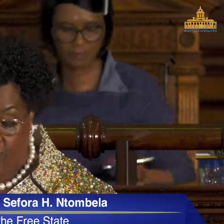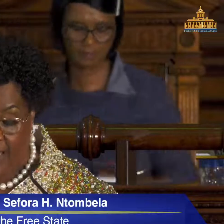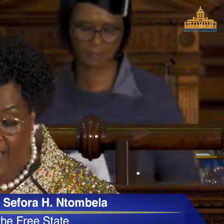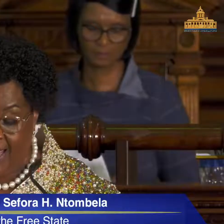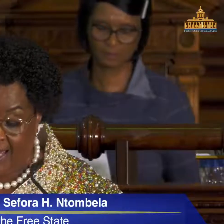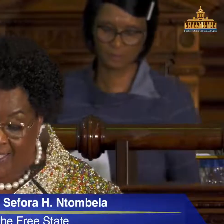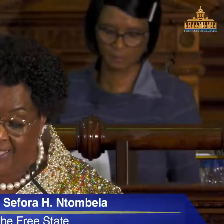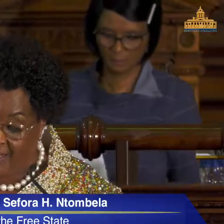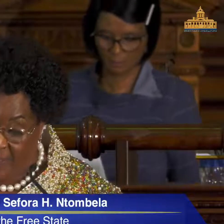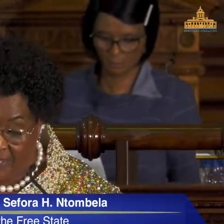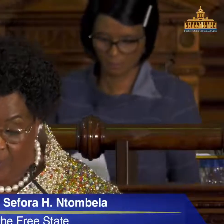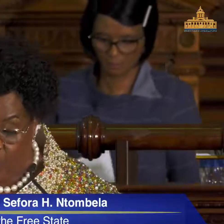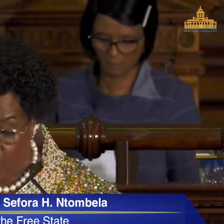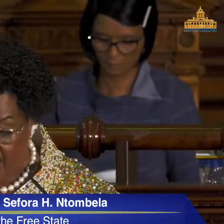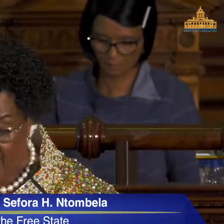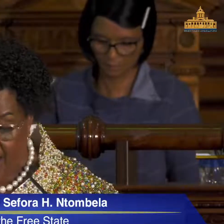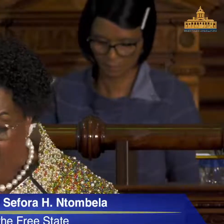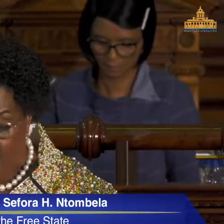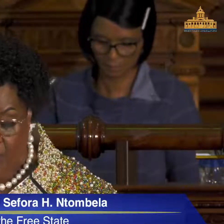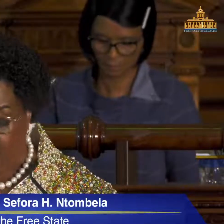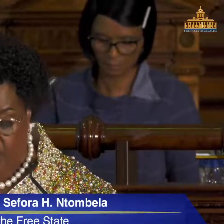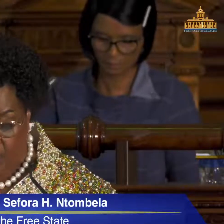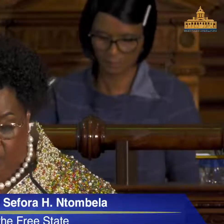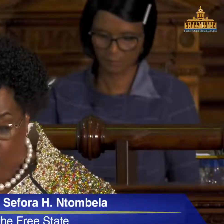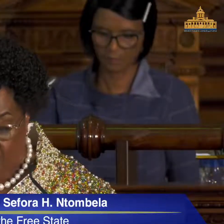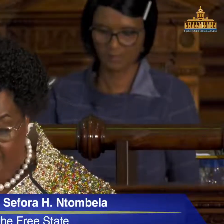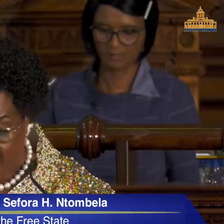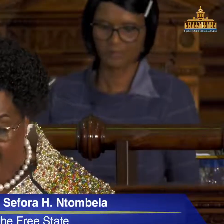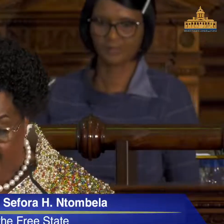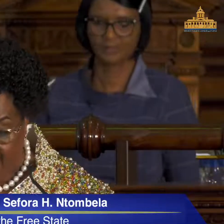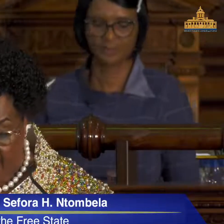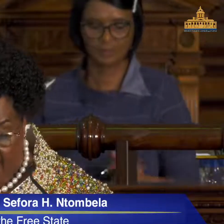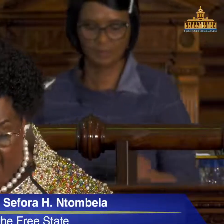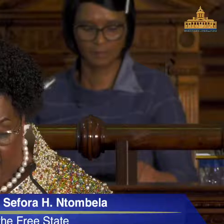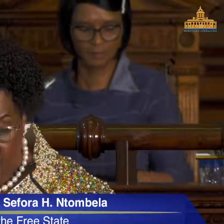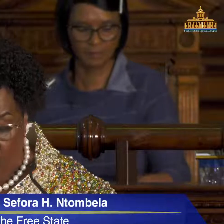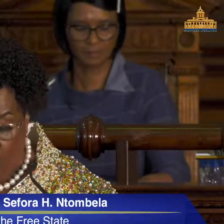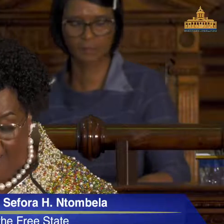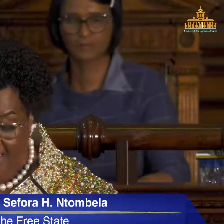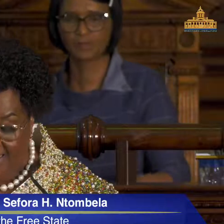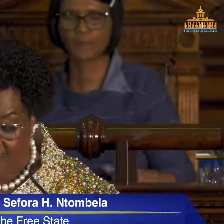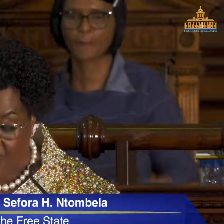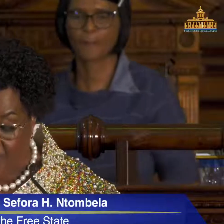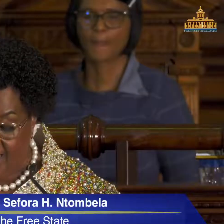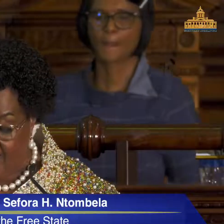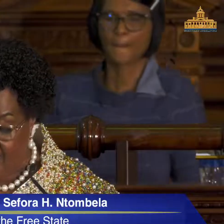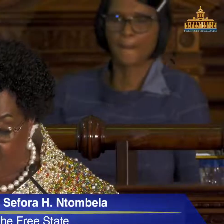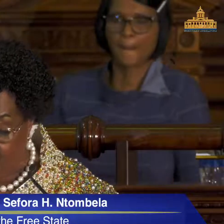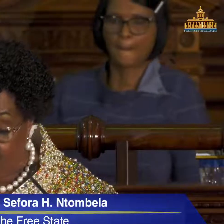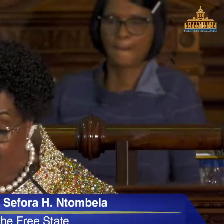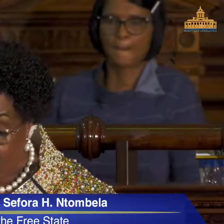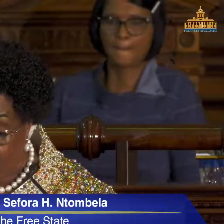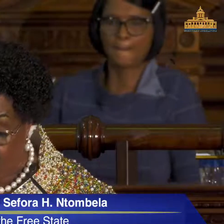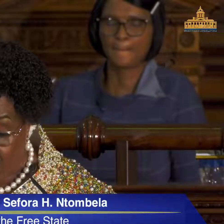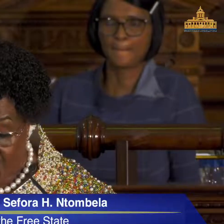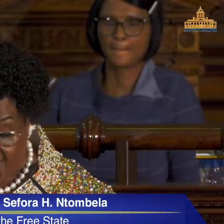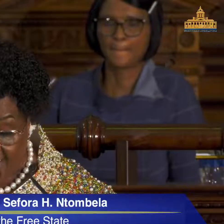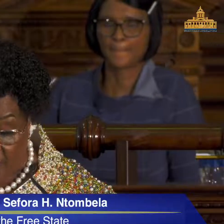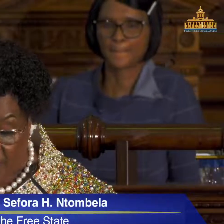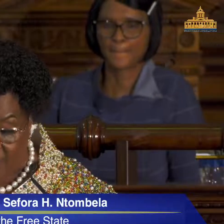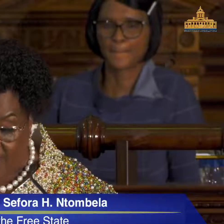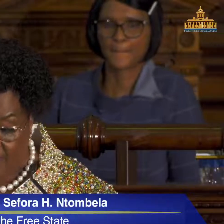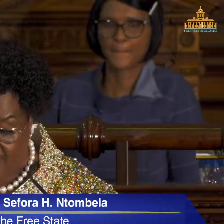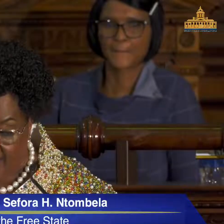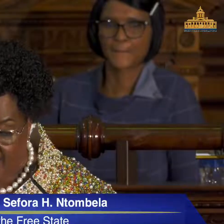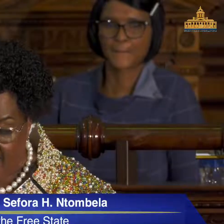excitement Yabona, energy Banalignona, 149 unemployment youth completed